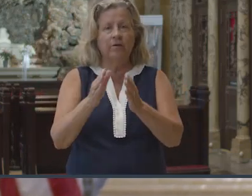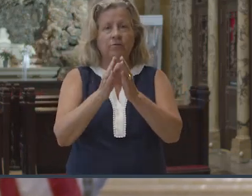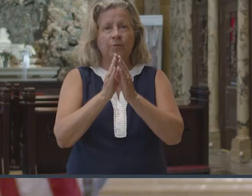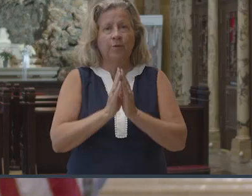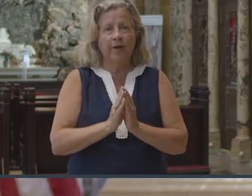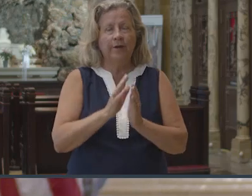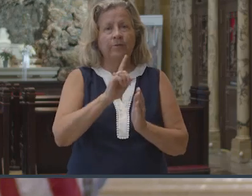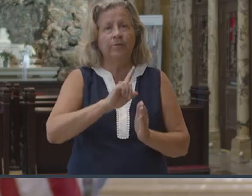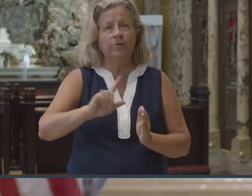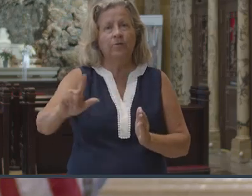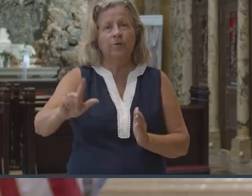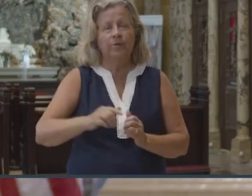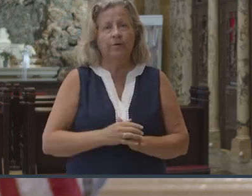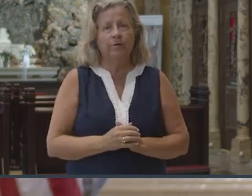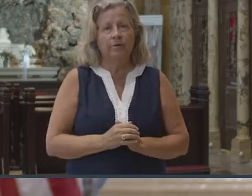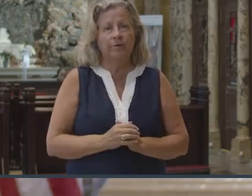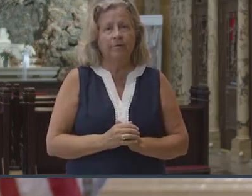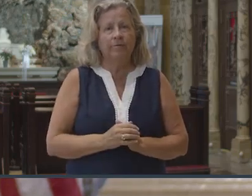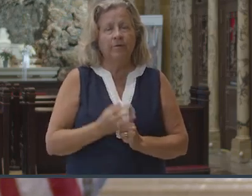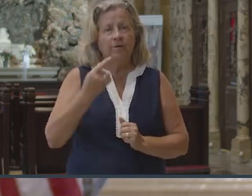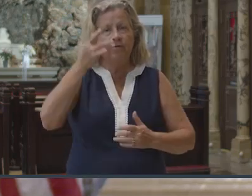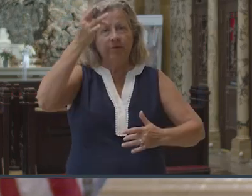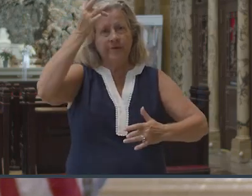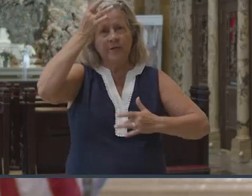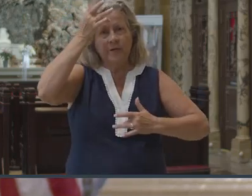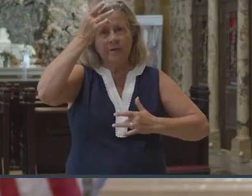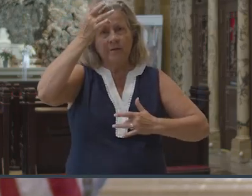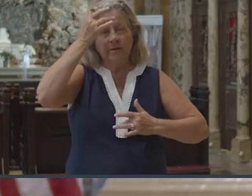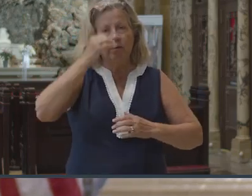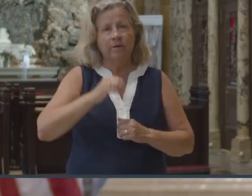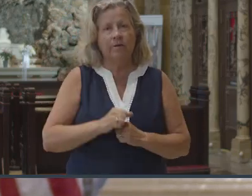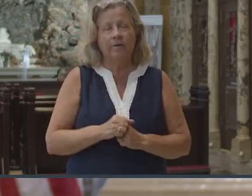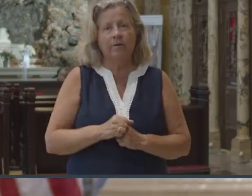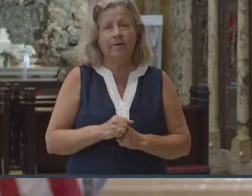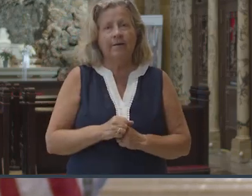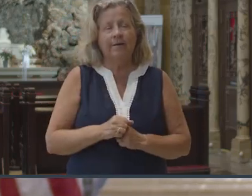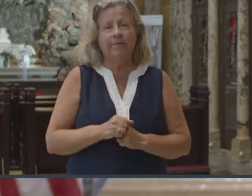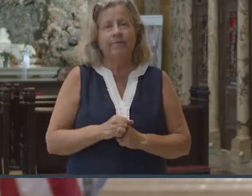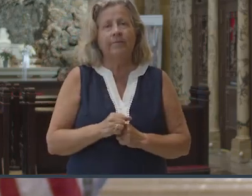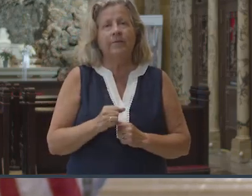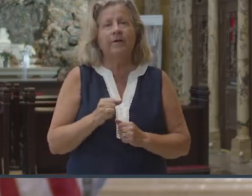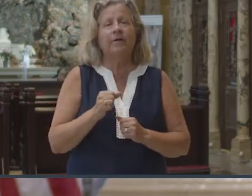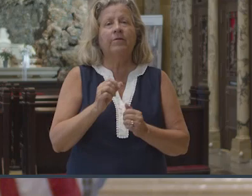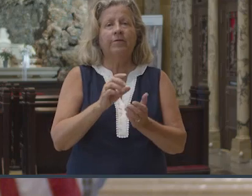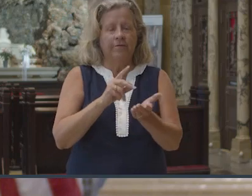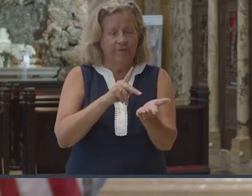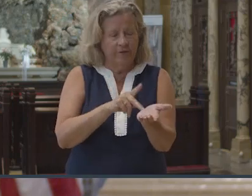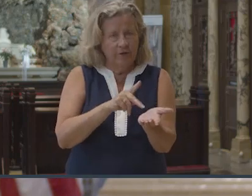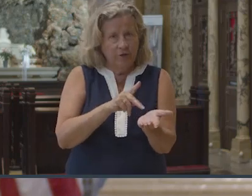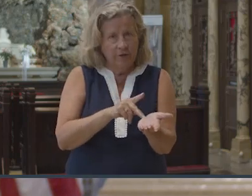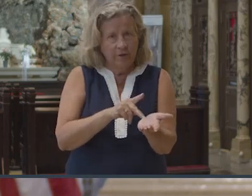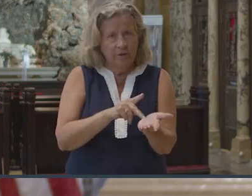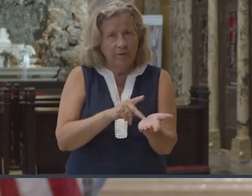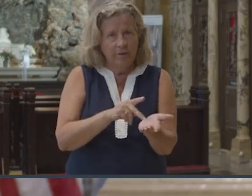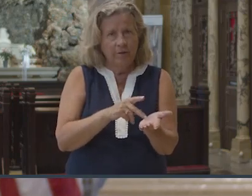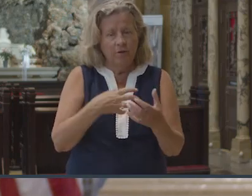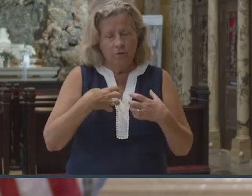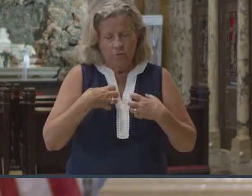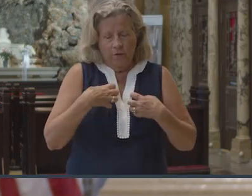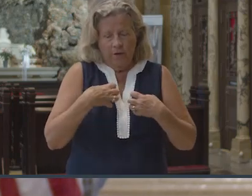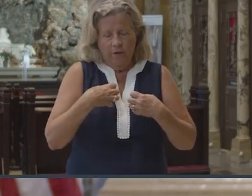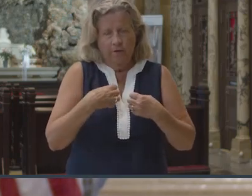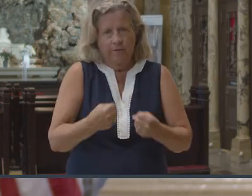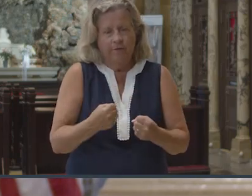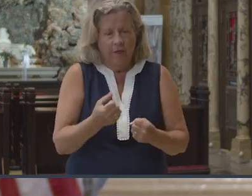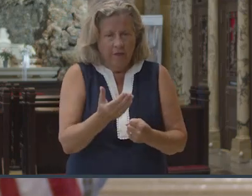Lord, hear our prayer. For the sick, may Jesus, the divine physician, restore them to the fullness of life